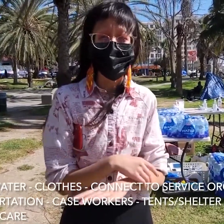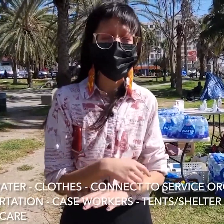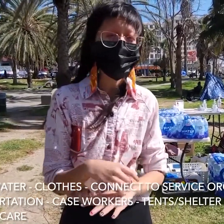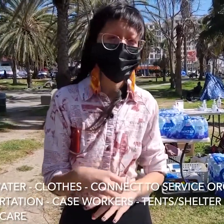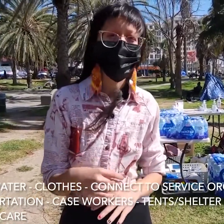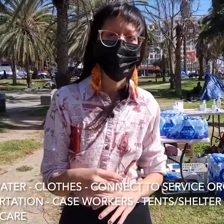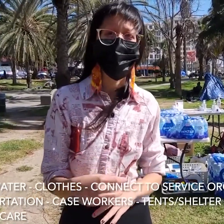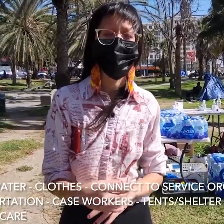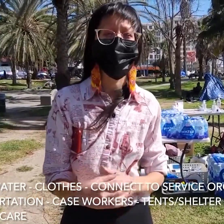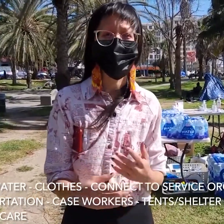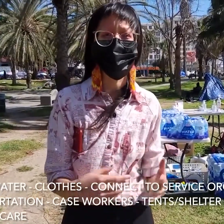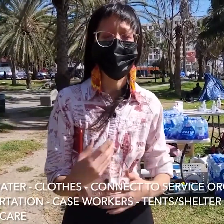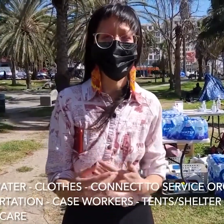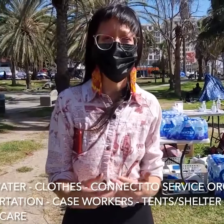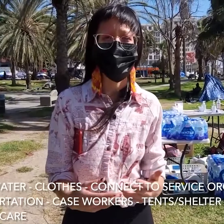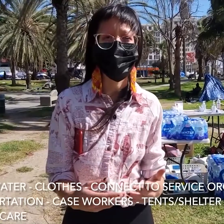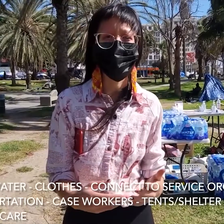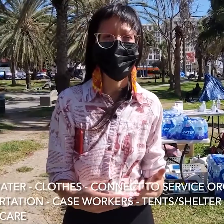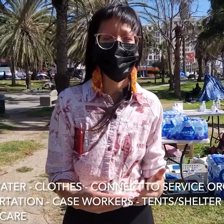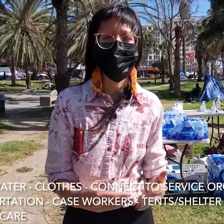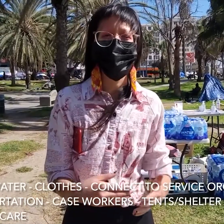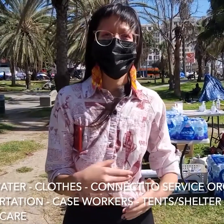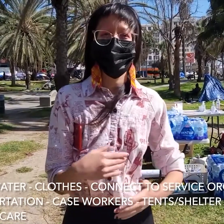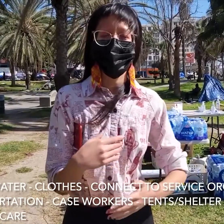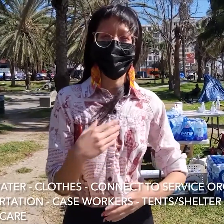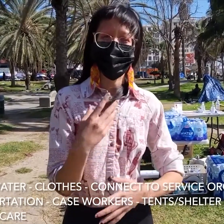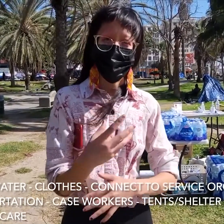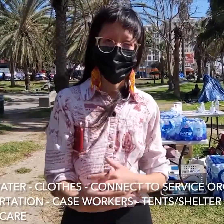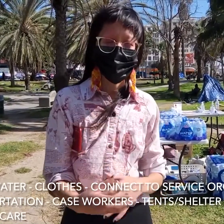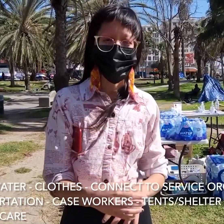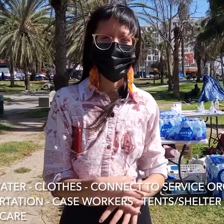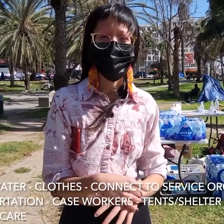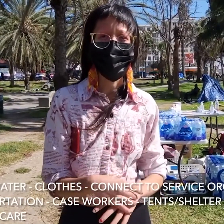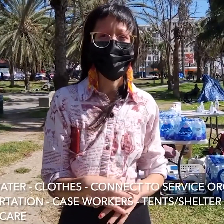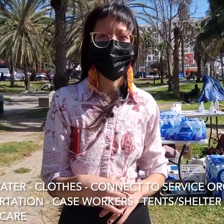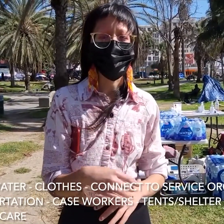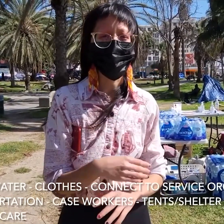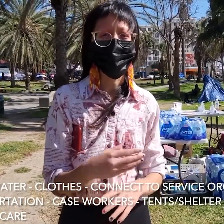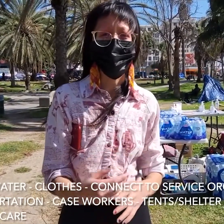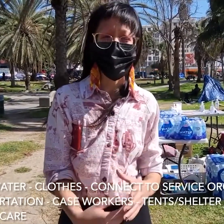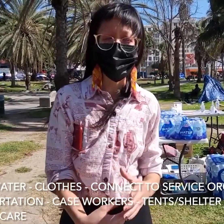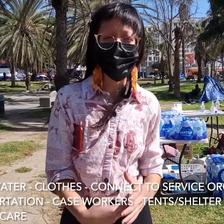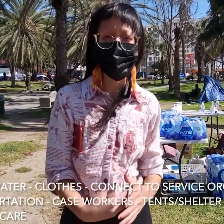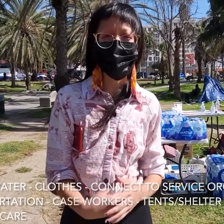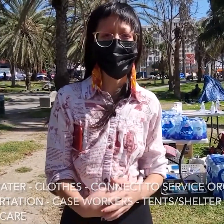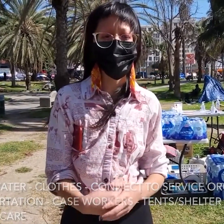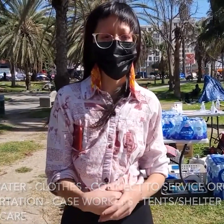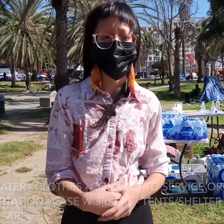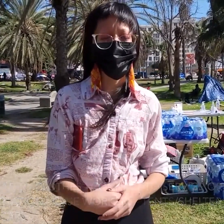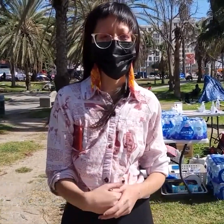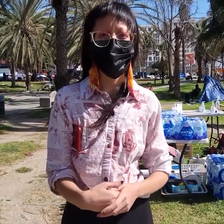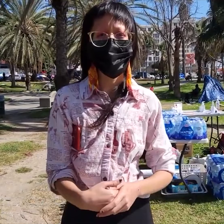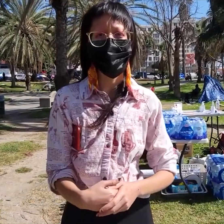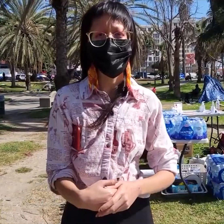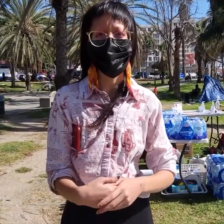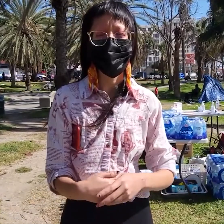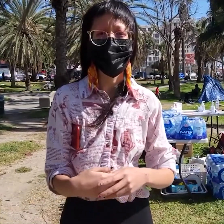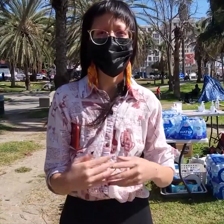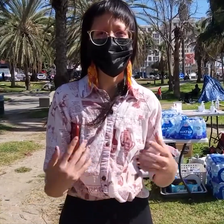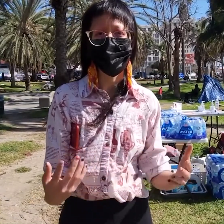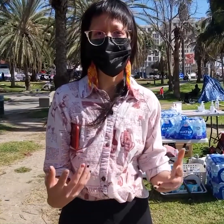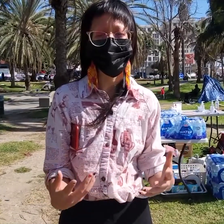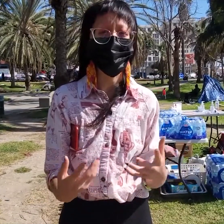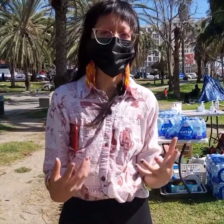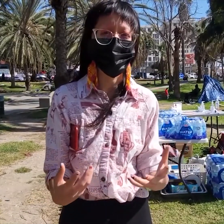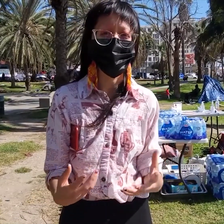like really deep cuts, and we do our best to like sanitize it and like provide a bandaging. Though, you know,